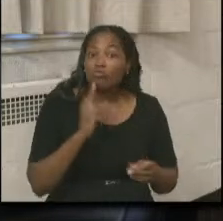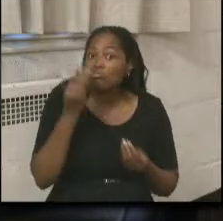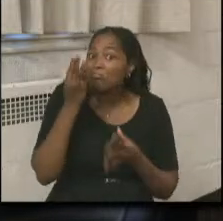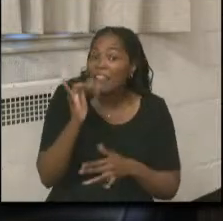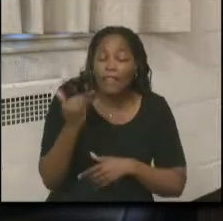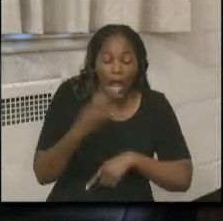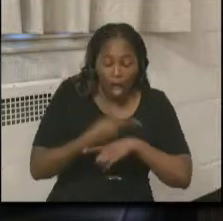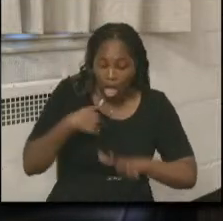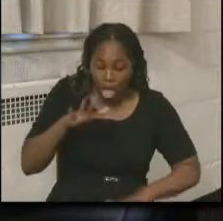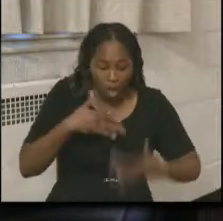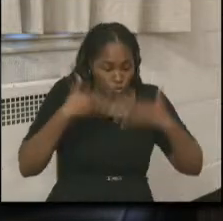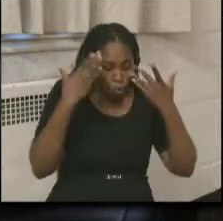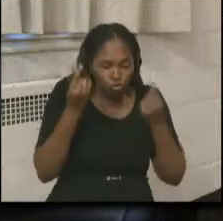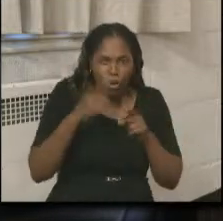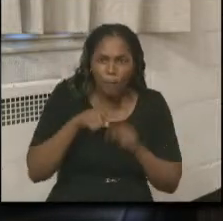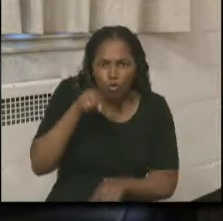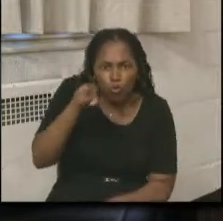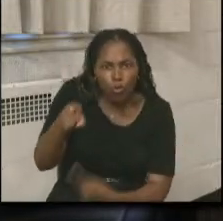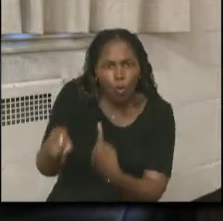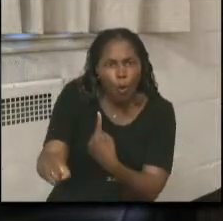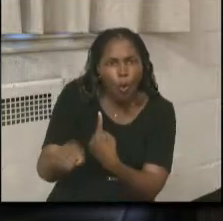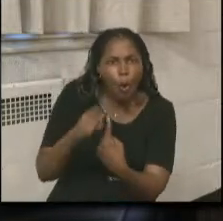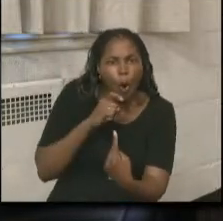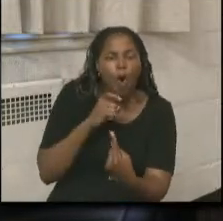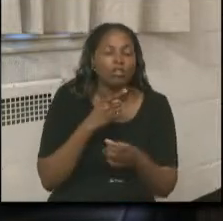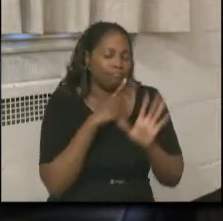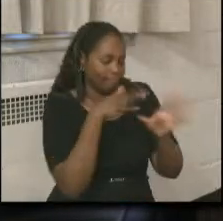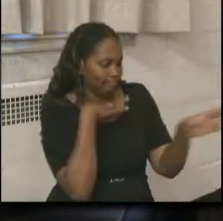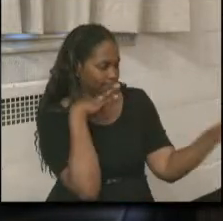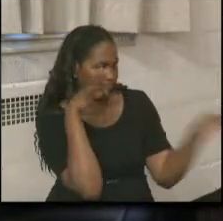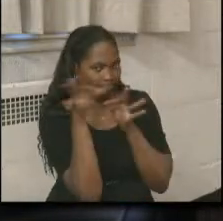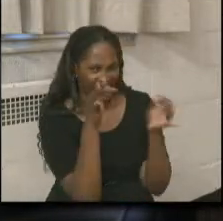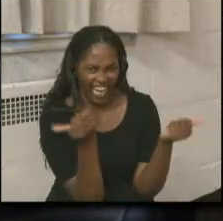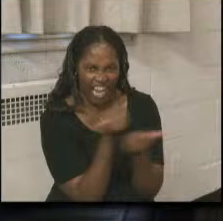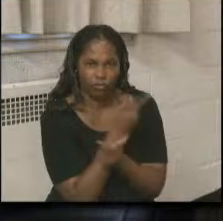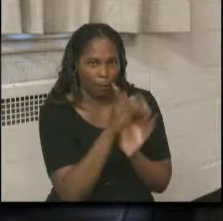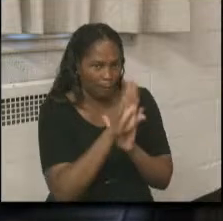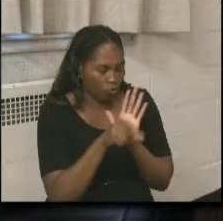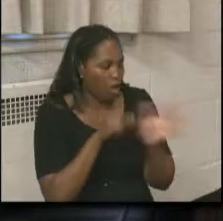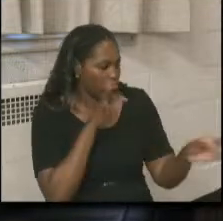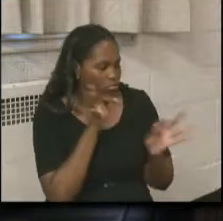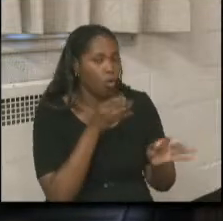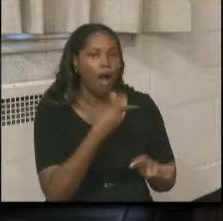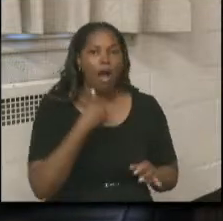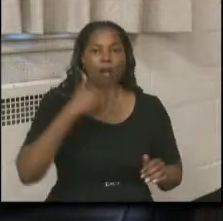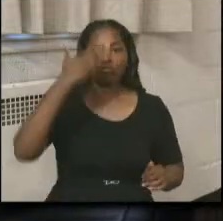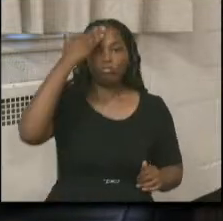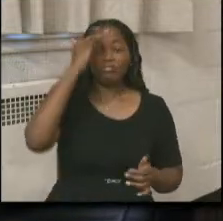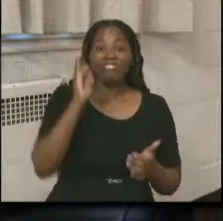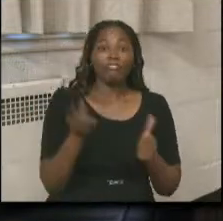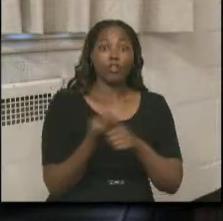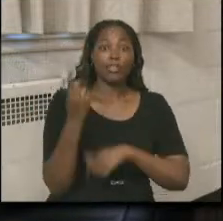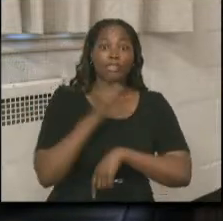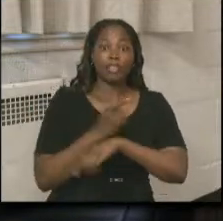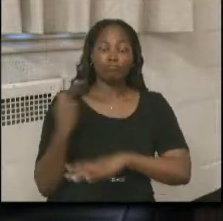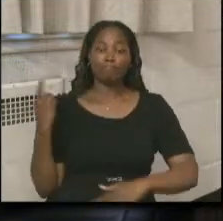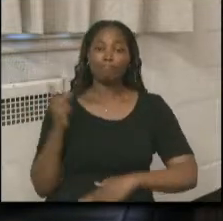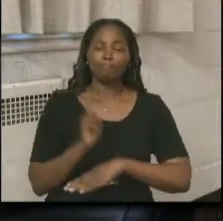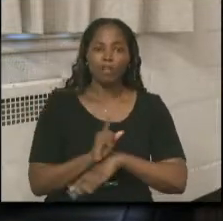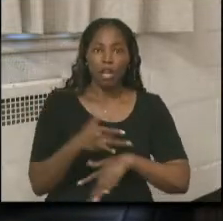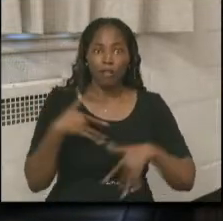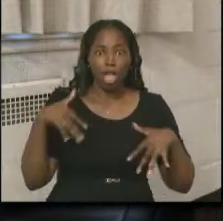and you called and you showed me where the board docs were, where everything was, so that when I came and sat on this seat on the first day, I was well